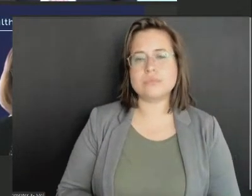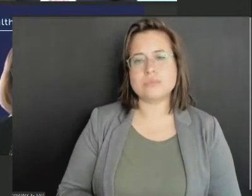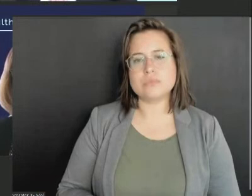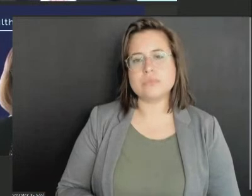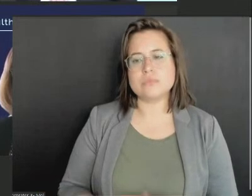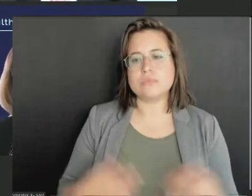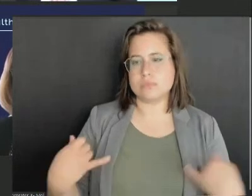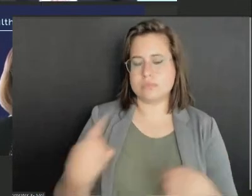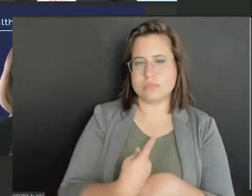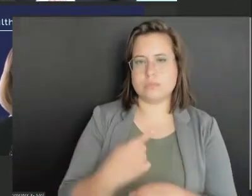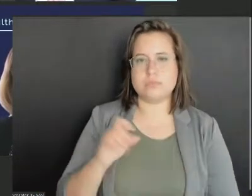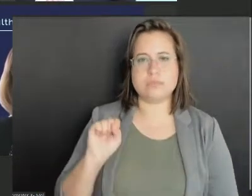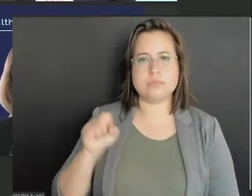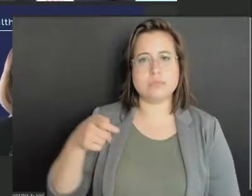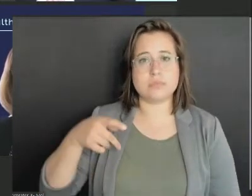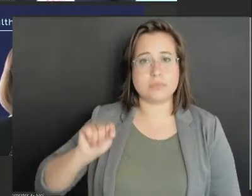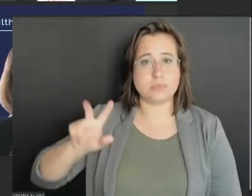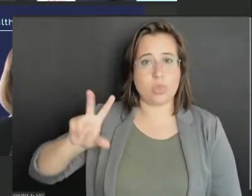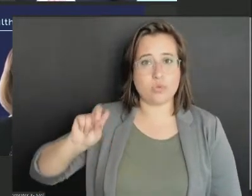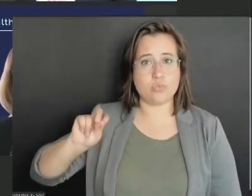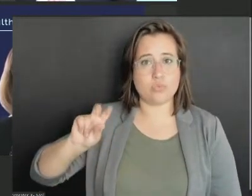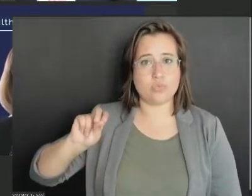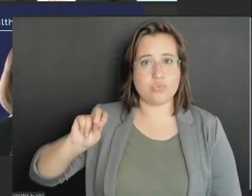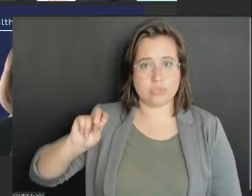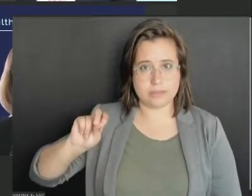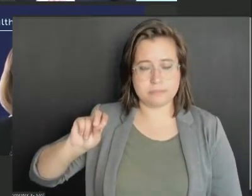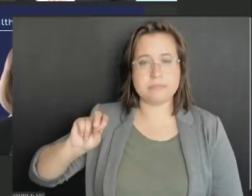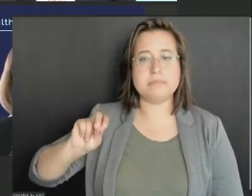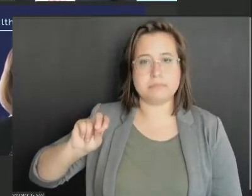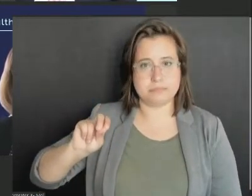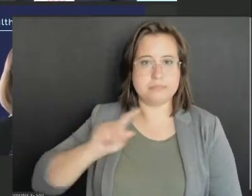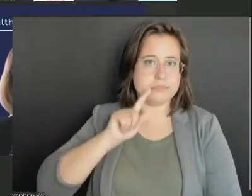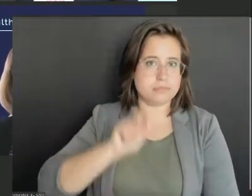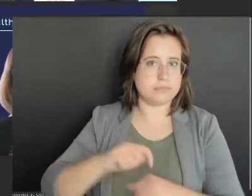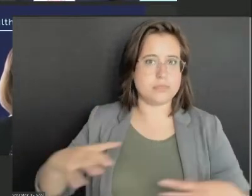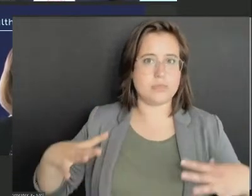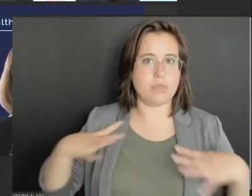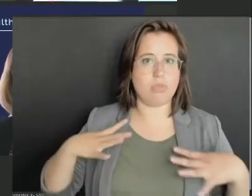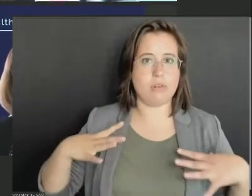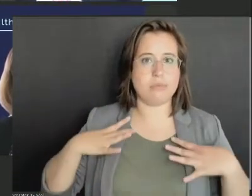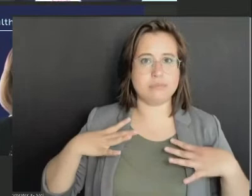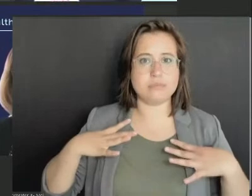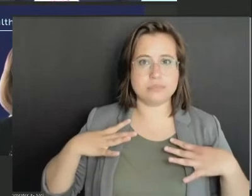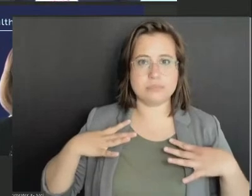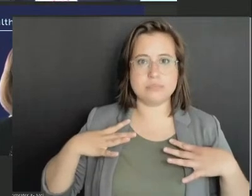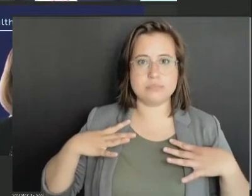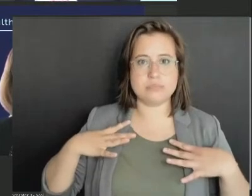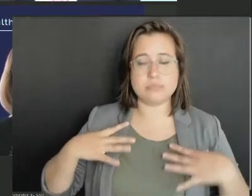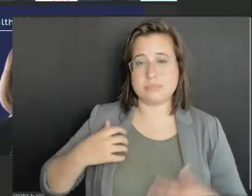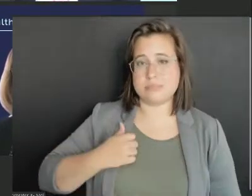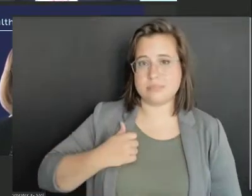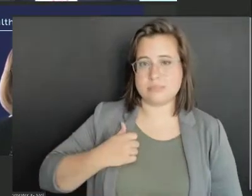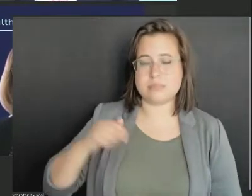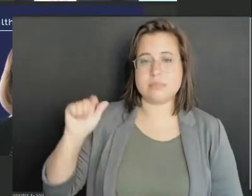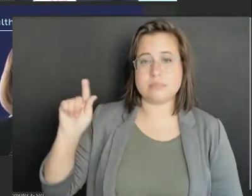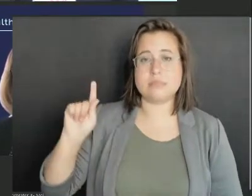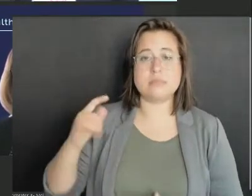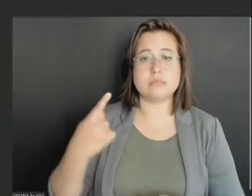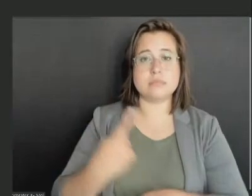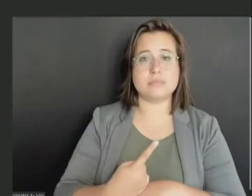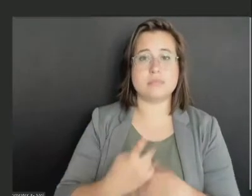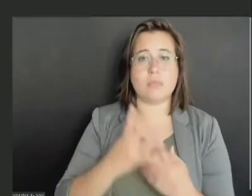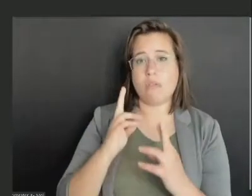September 30th, is a statutory holiday in Canada. This day honors the lost children